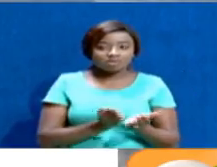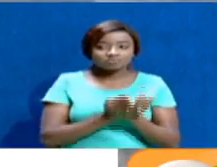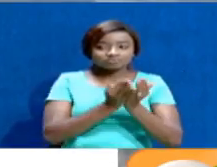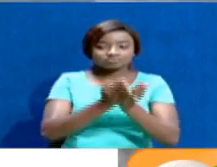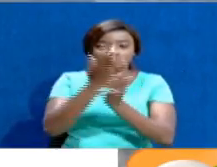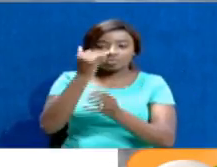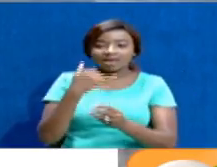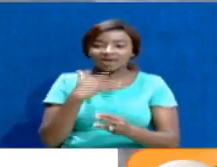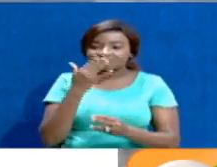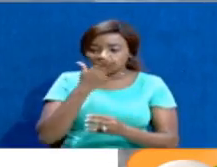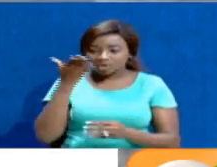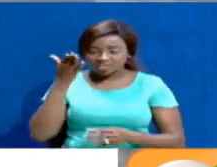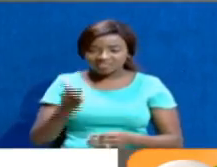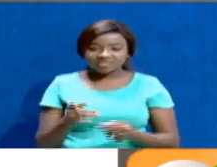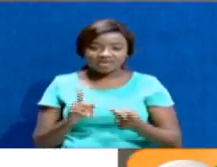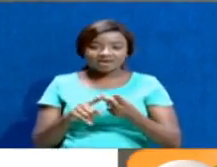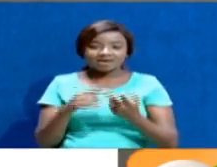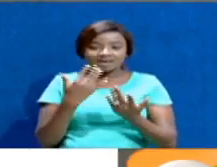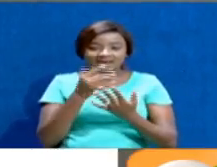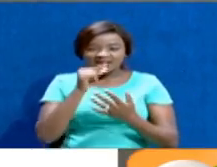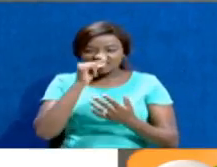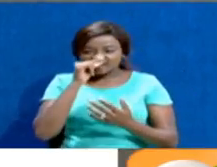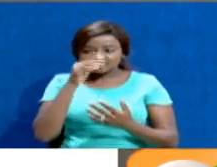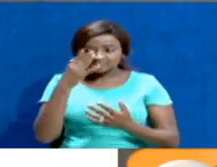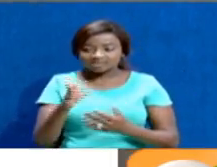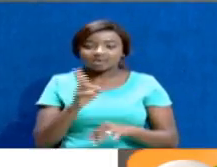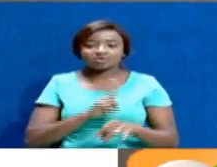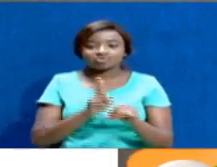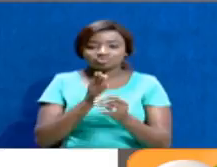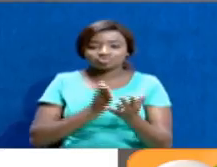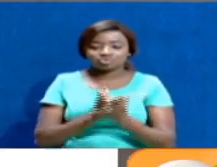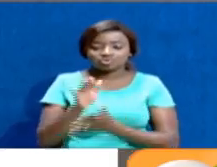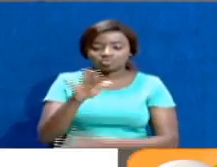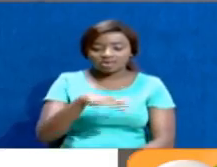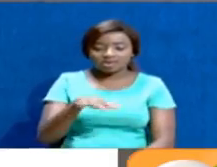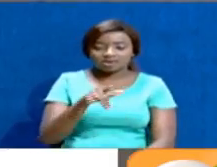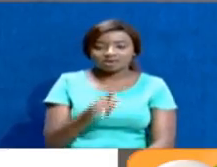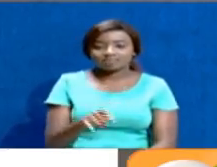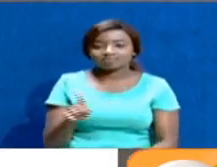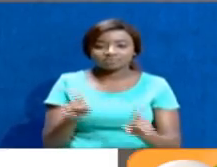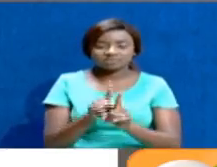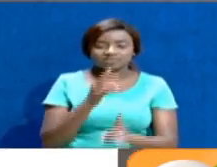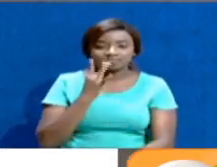and roughly 8% of liquefied natural gas passes through the canal each day.